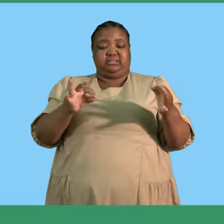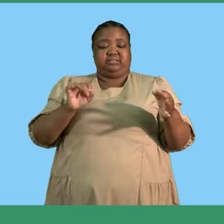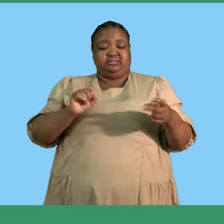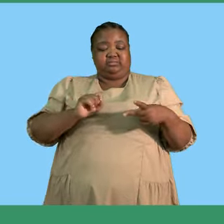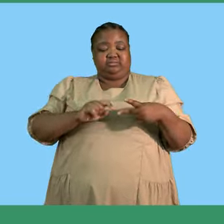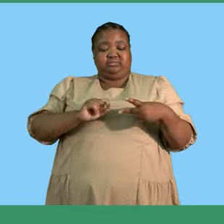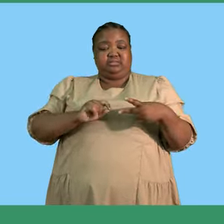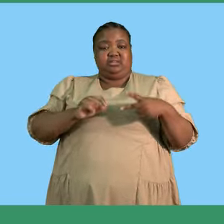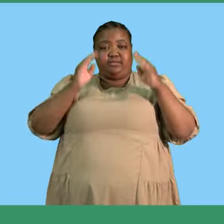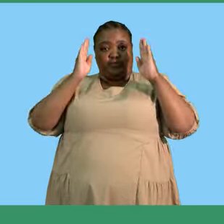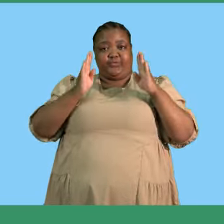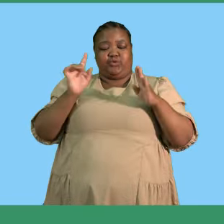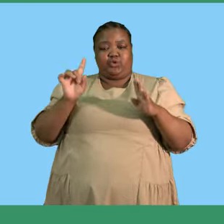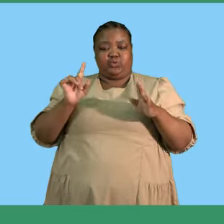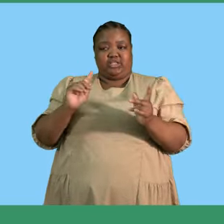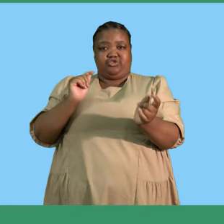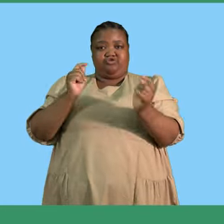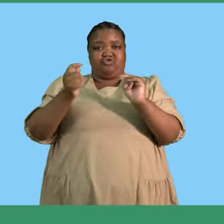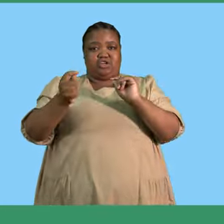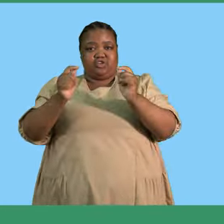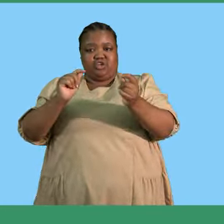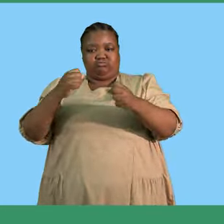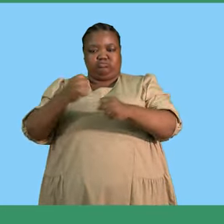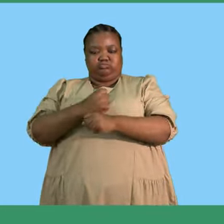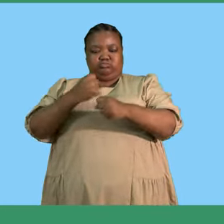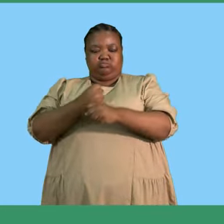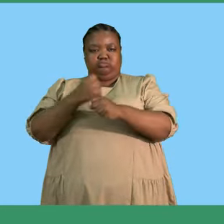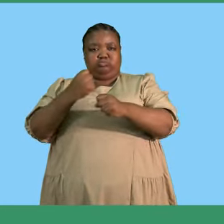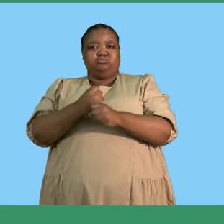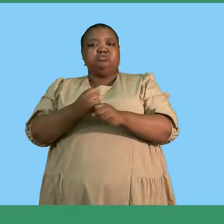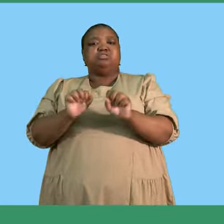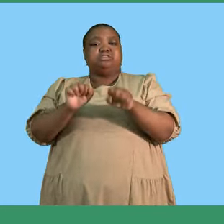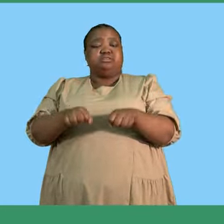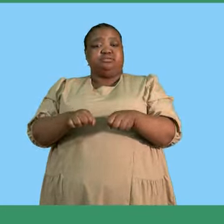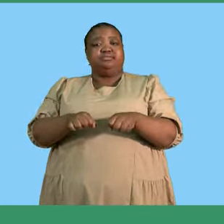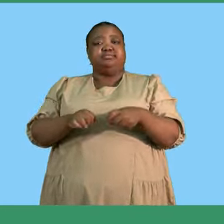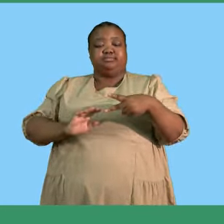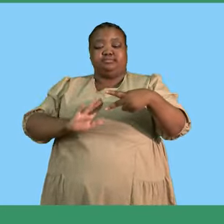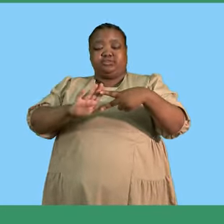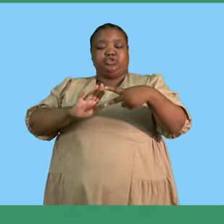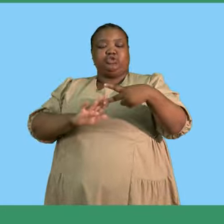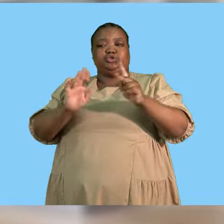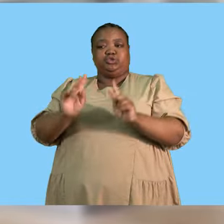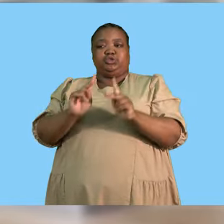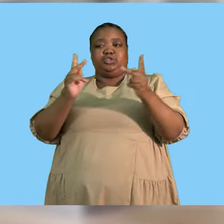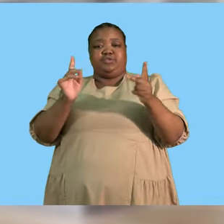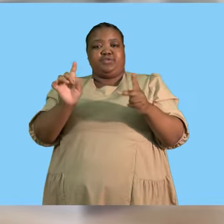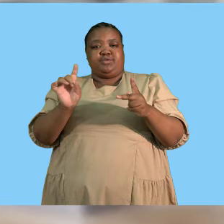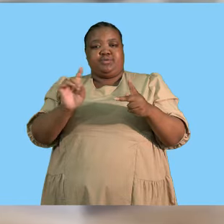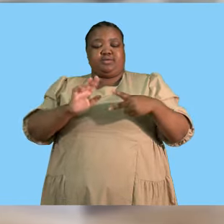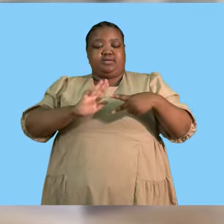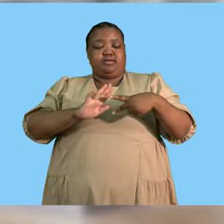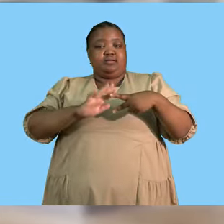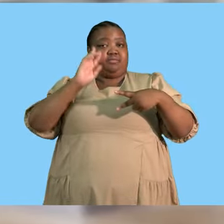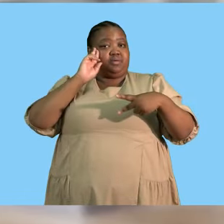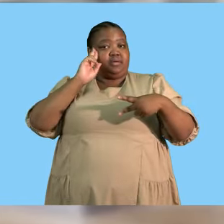the force field focuses on implementing change. Now, this should tell you the differences between the